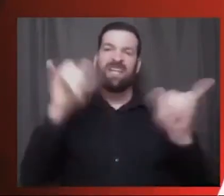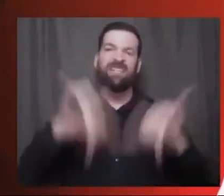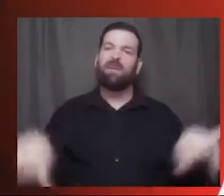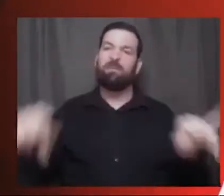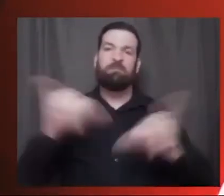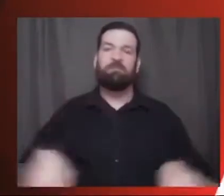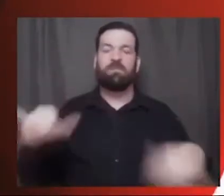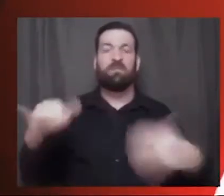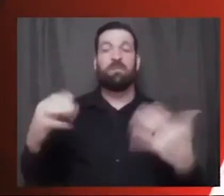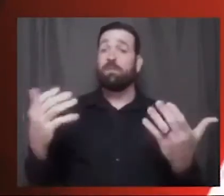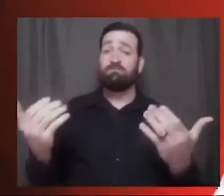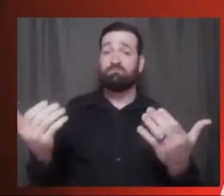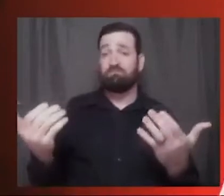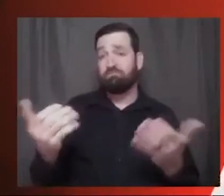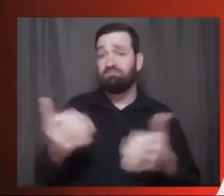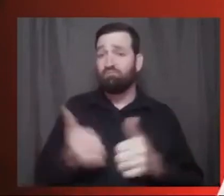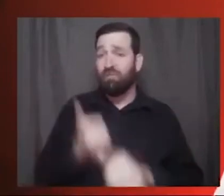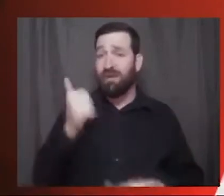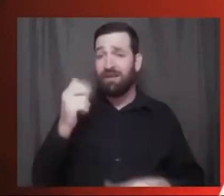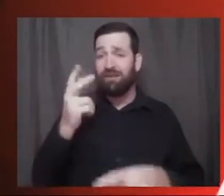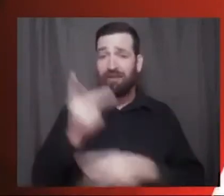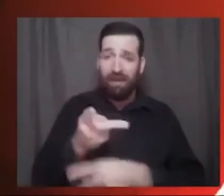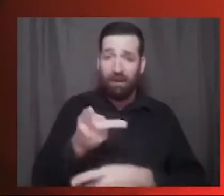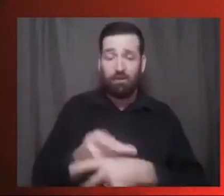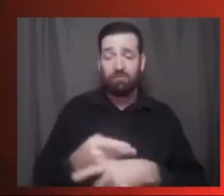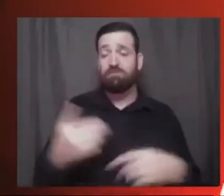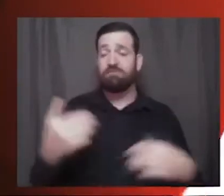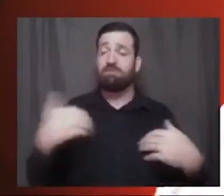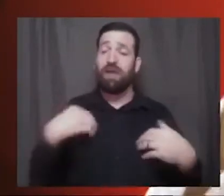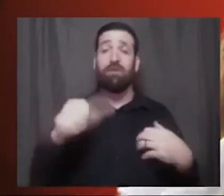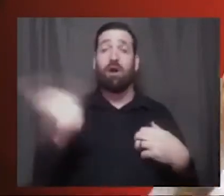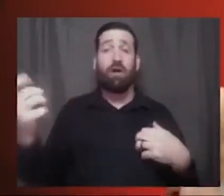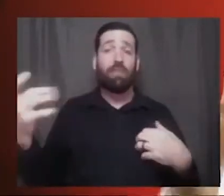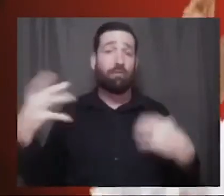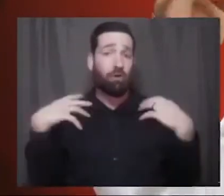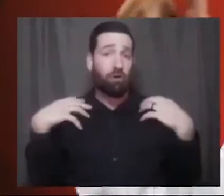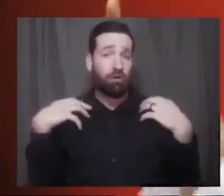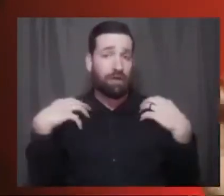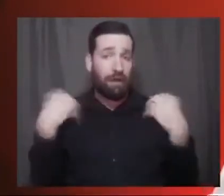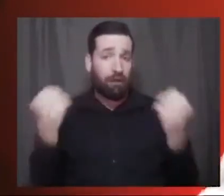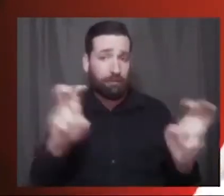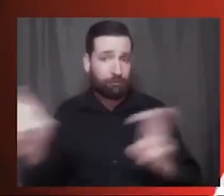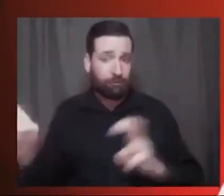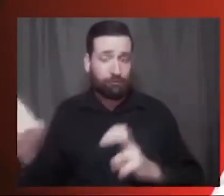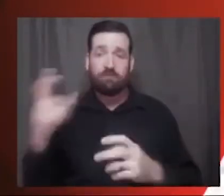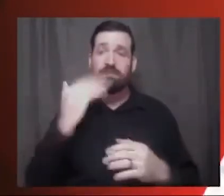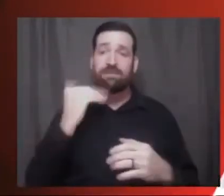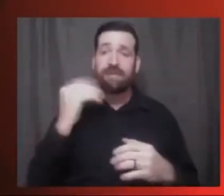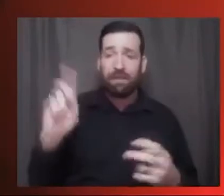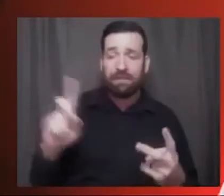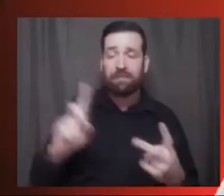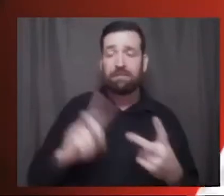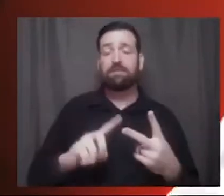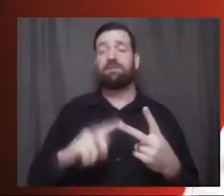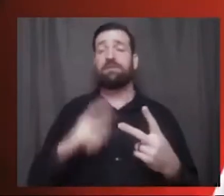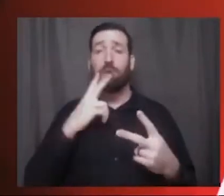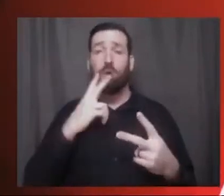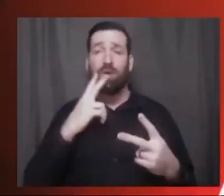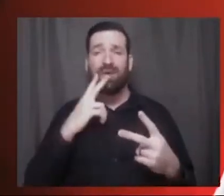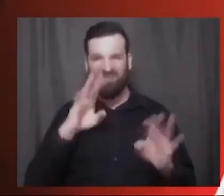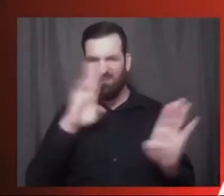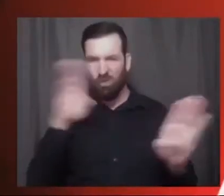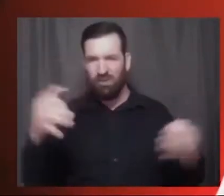preventive care. If you have a comorbid condition like the diabetes, smoking, those kind of things, you know, work on those. That's what you could